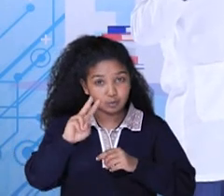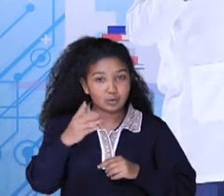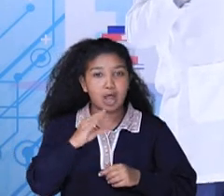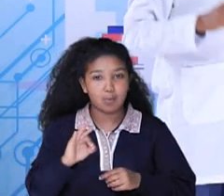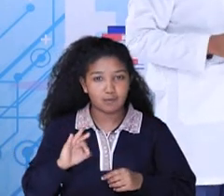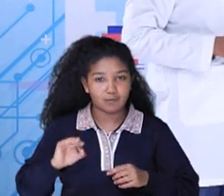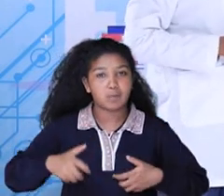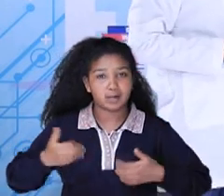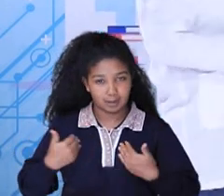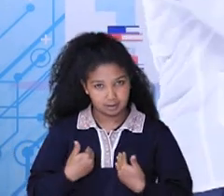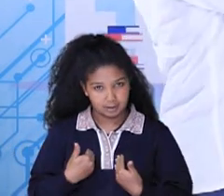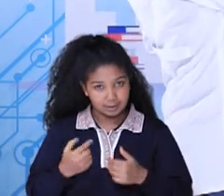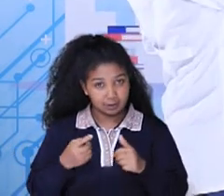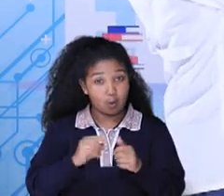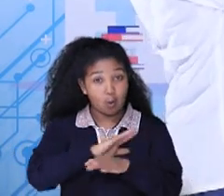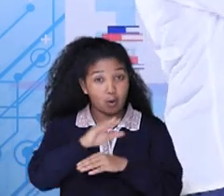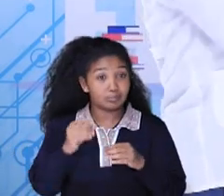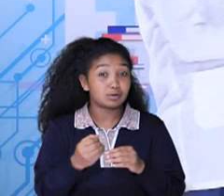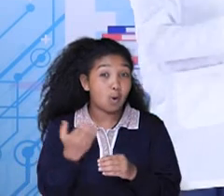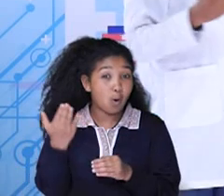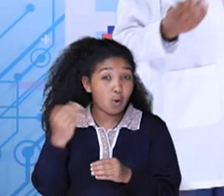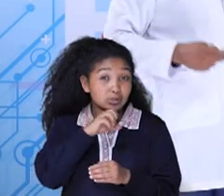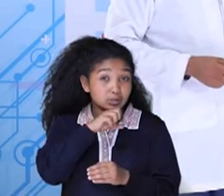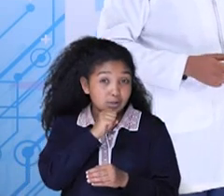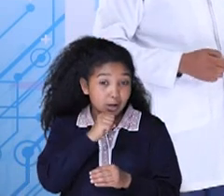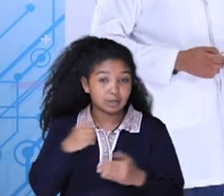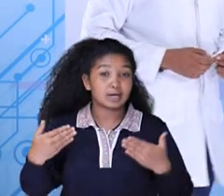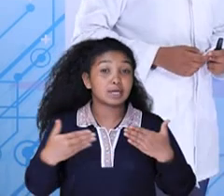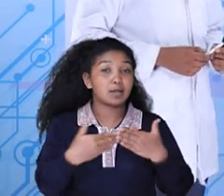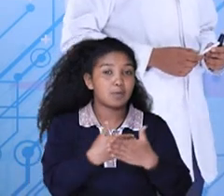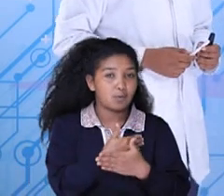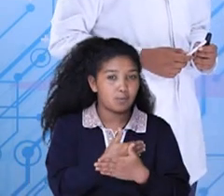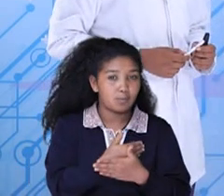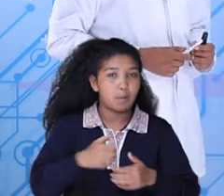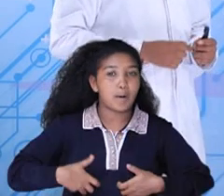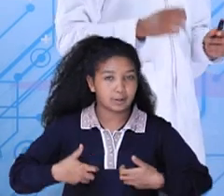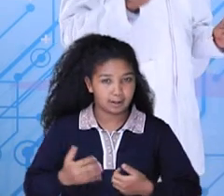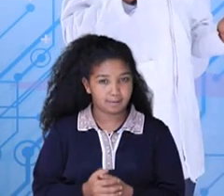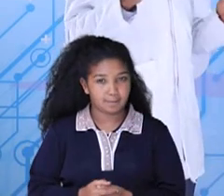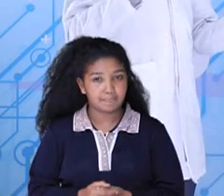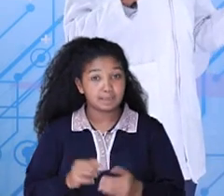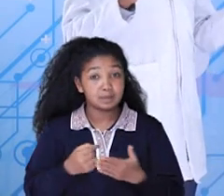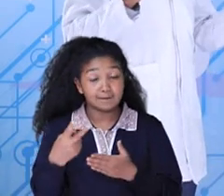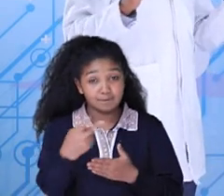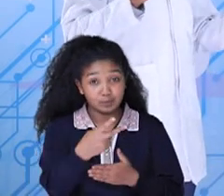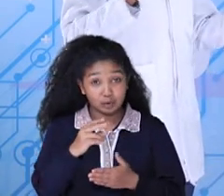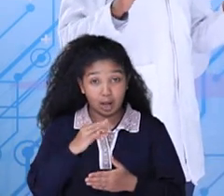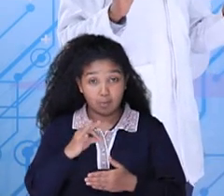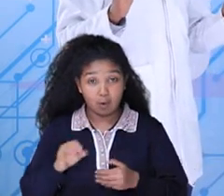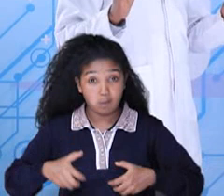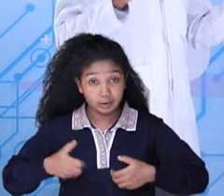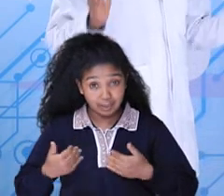2 types of monkeys: Old World monkey and New World monkey. These 2 types